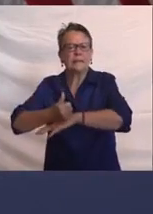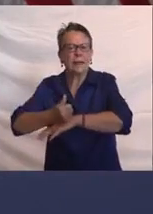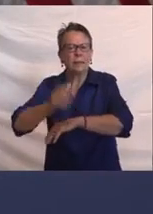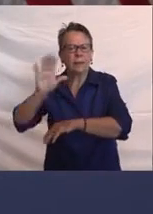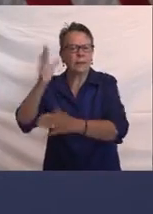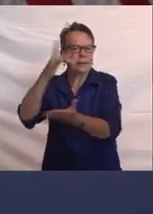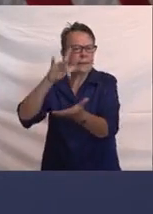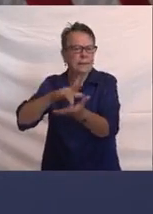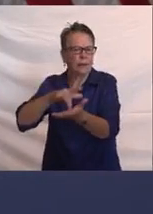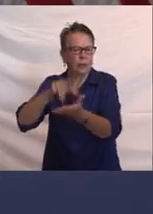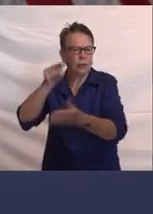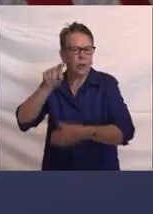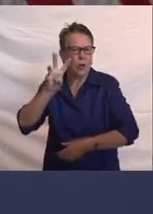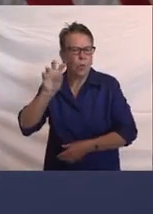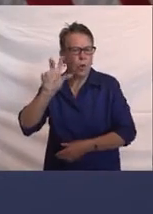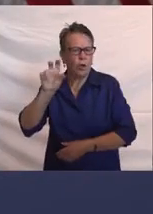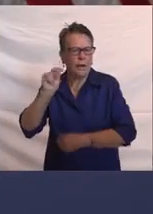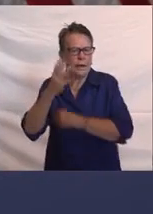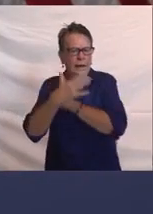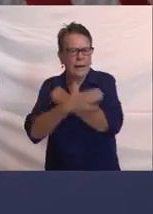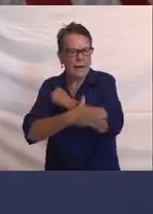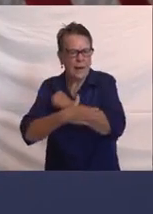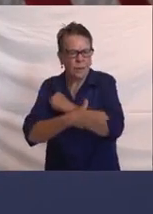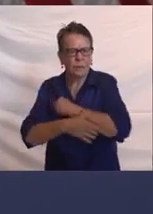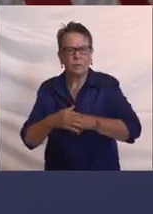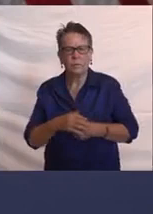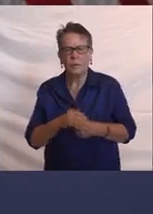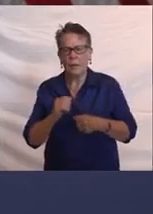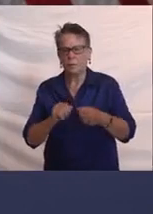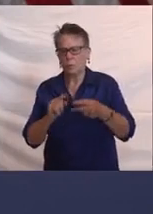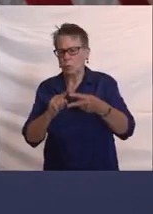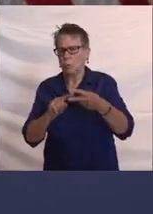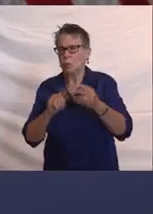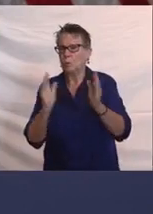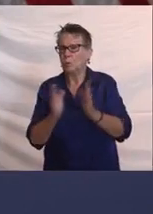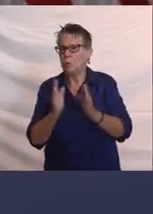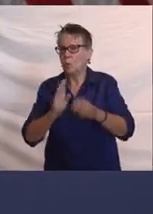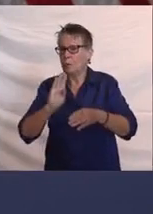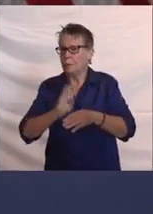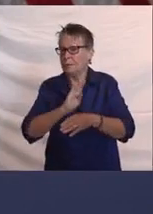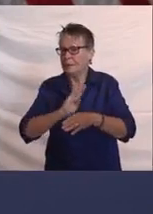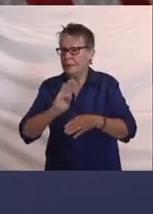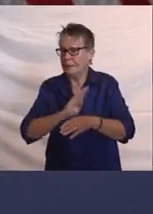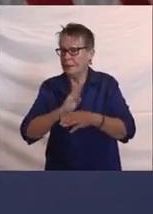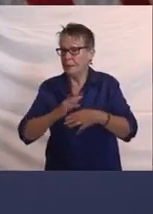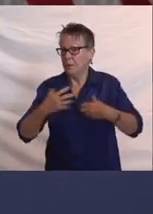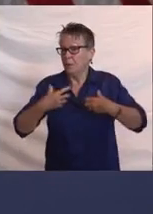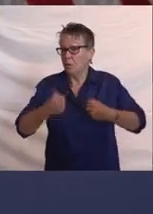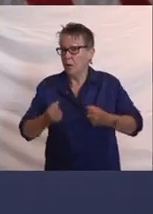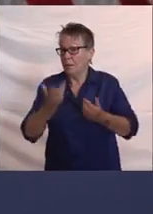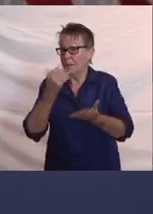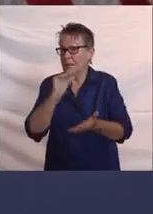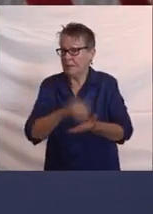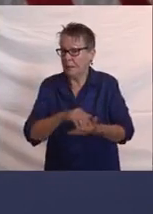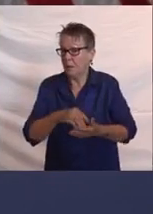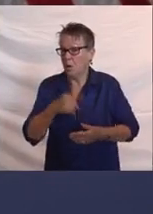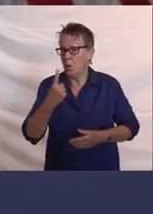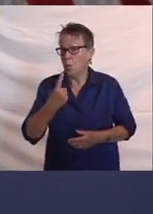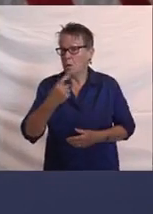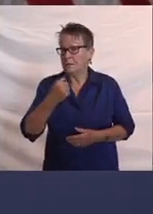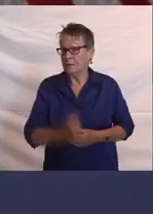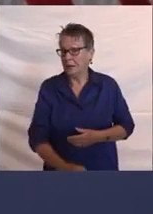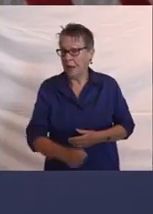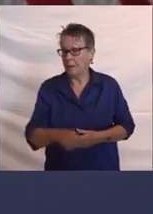There are 2 small business association sites, recovery centers open, one in Gloucester, one in Bergen. There will also be one